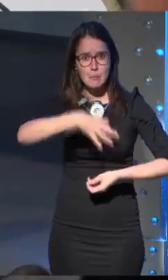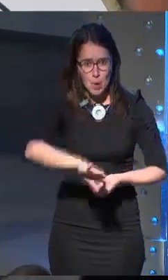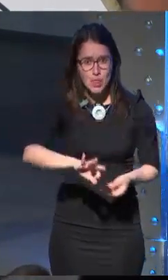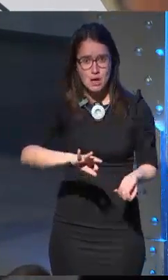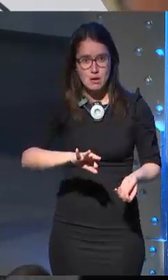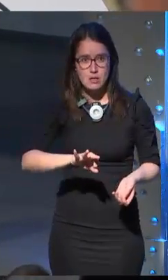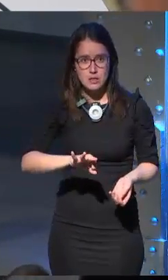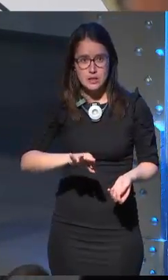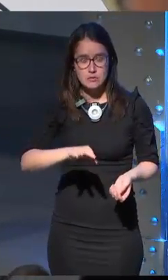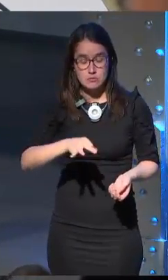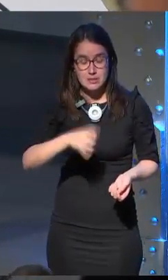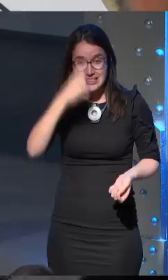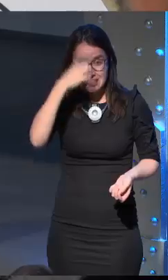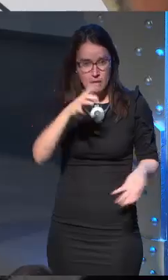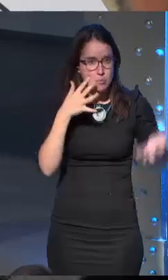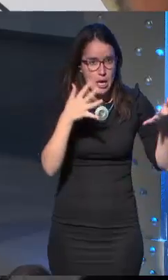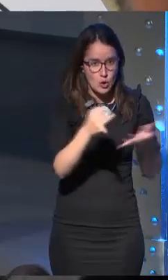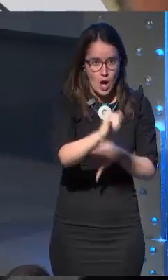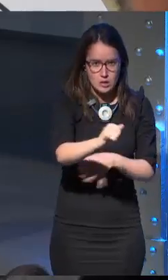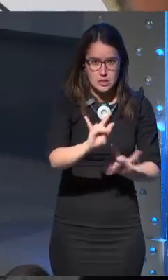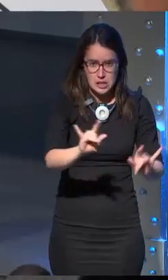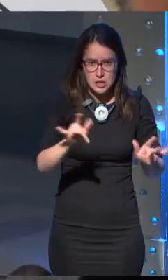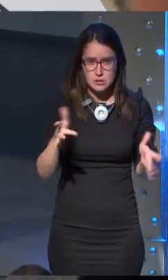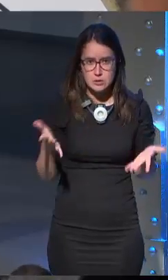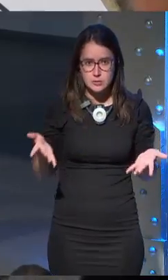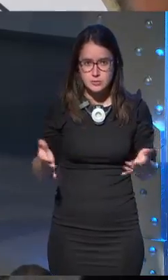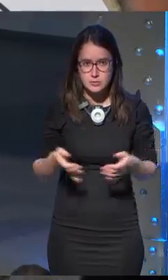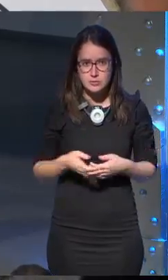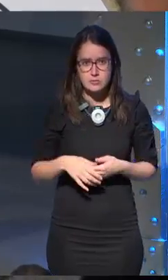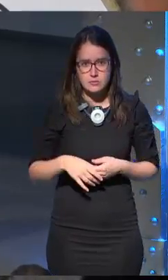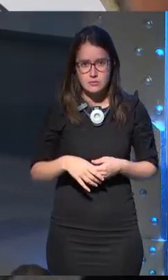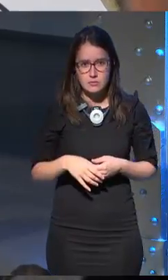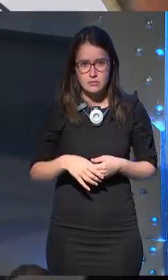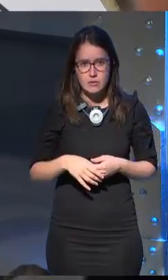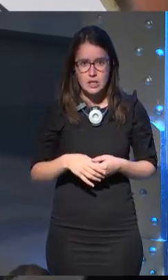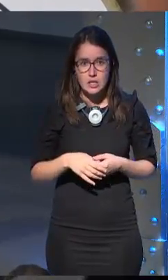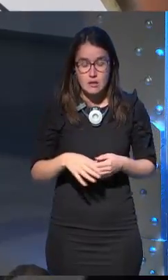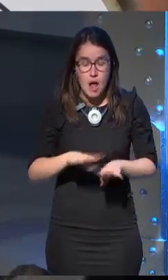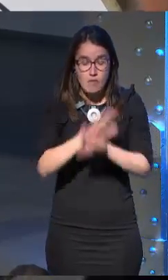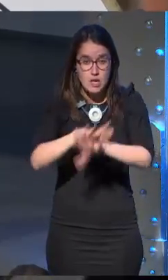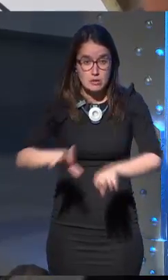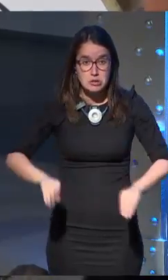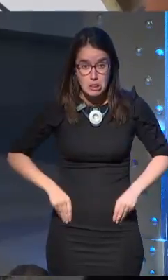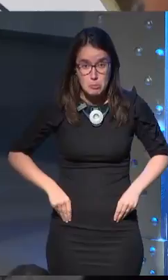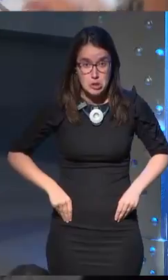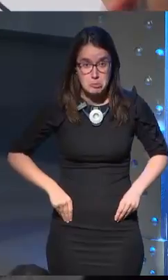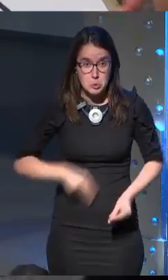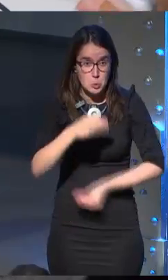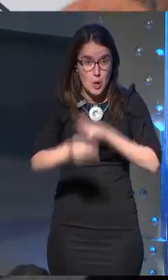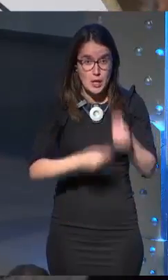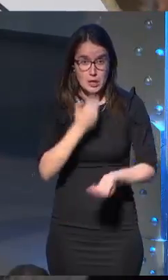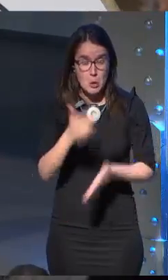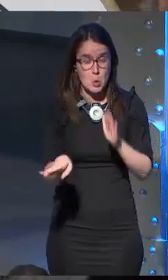know, we do our best to make the risk as low as possible, but you decide to do it and move on.